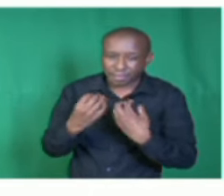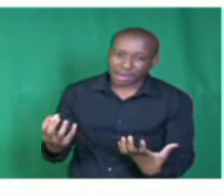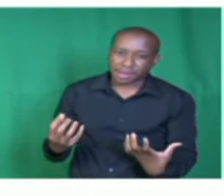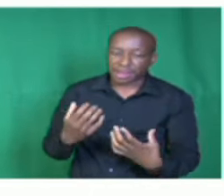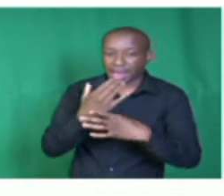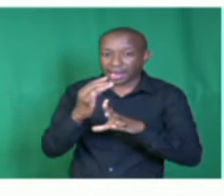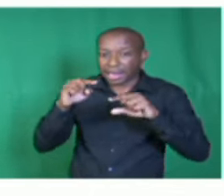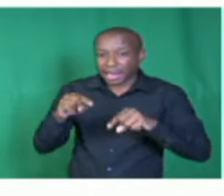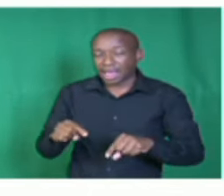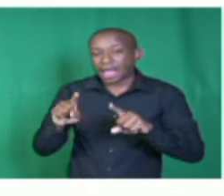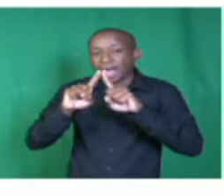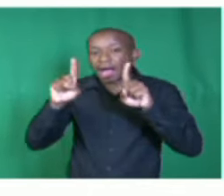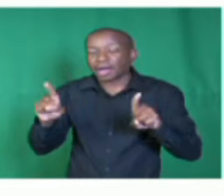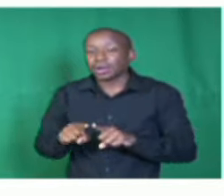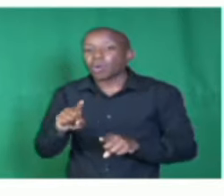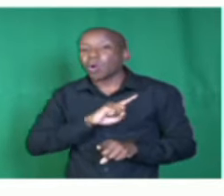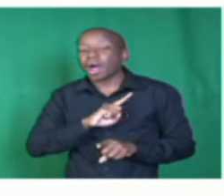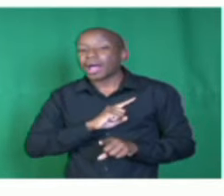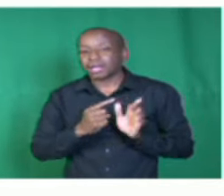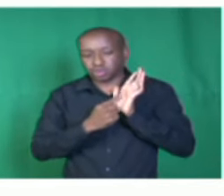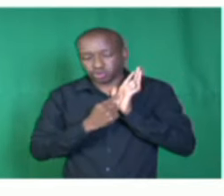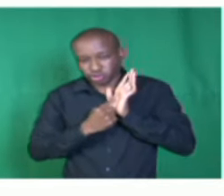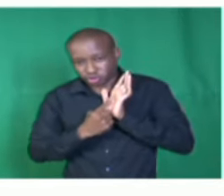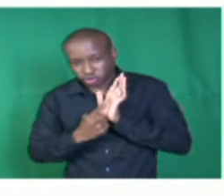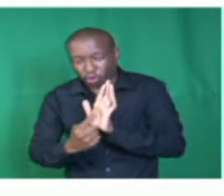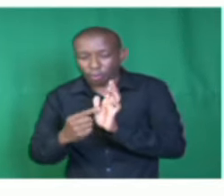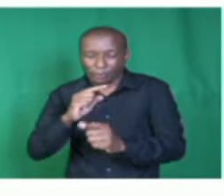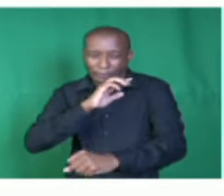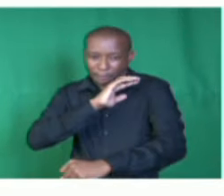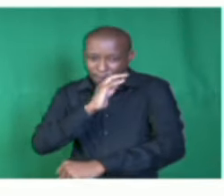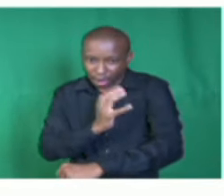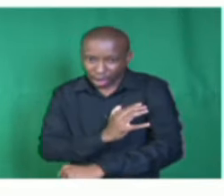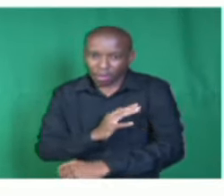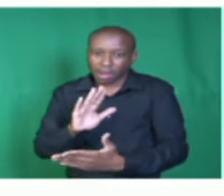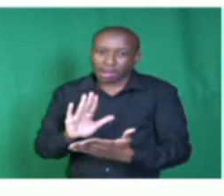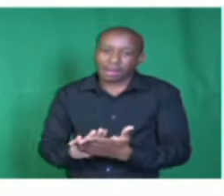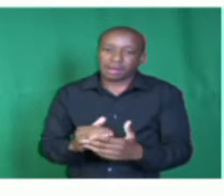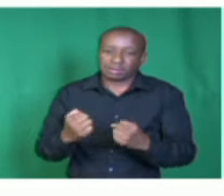or countries in Africa to prove power and strength and prestige.